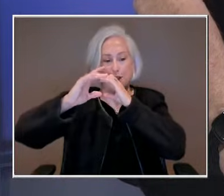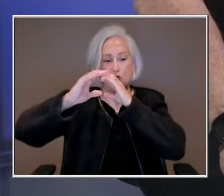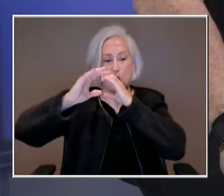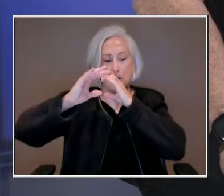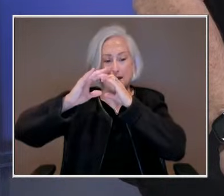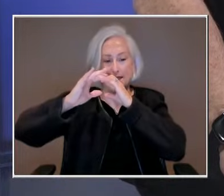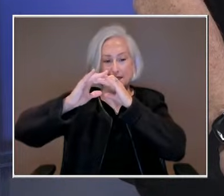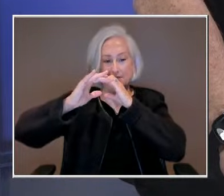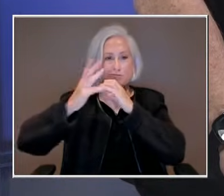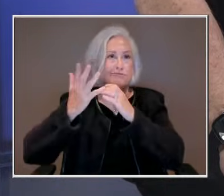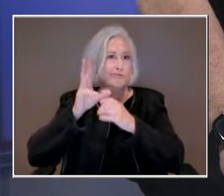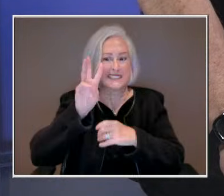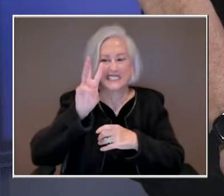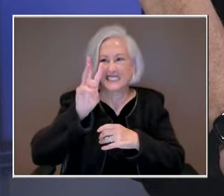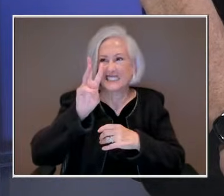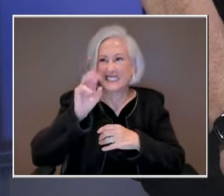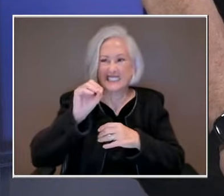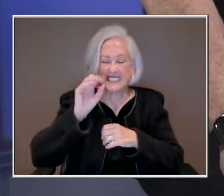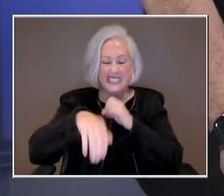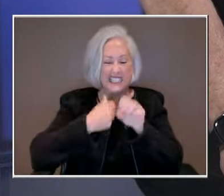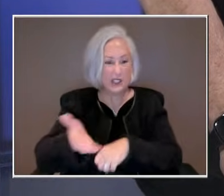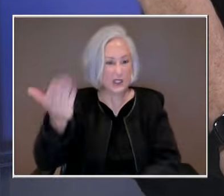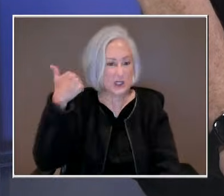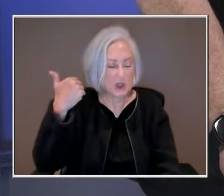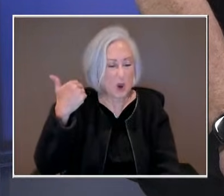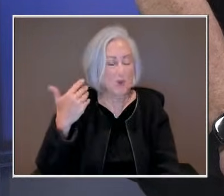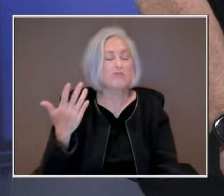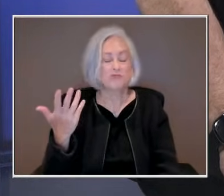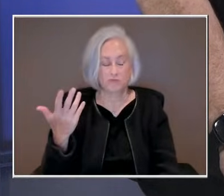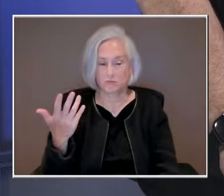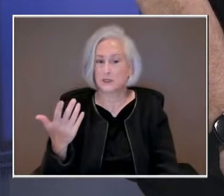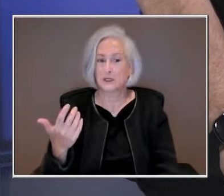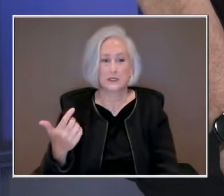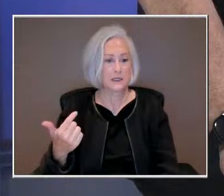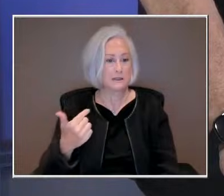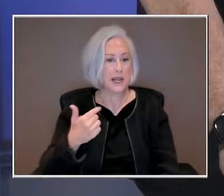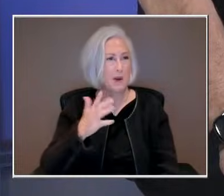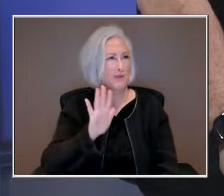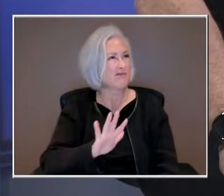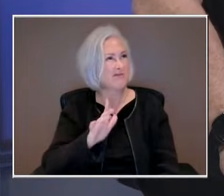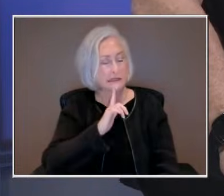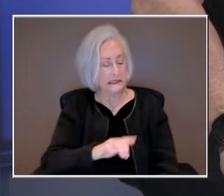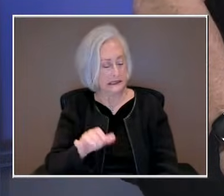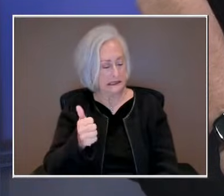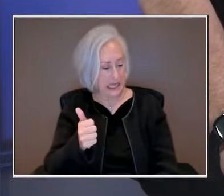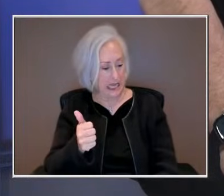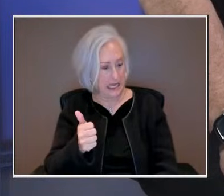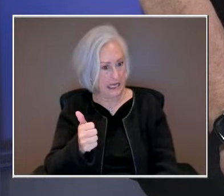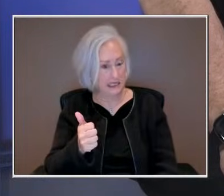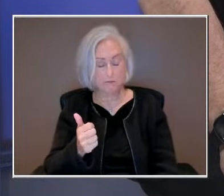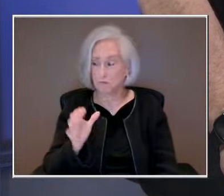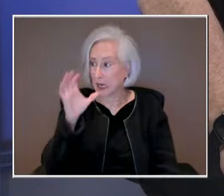60 plus years ago. Wow. I was 10. Well, so 60 years ago, I guess.